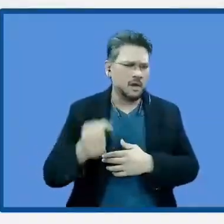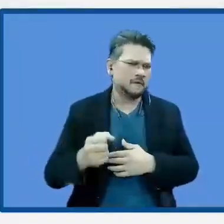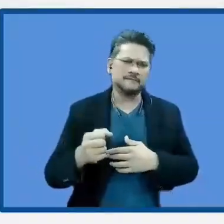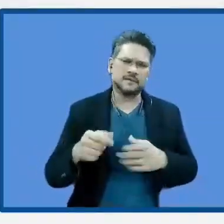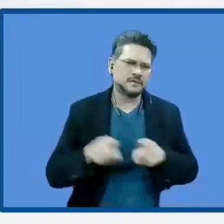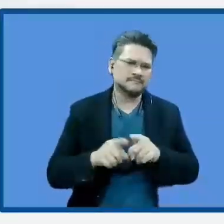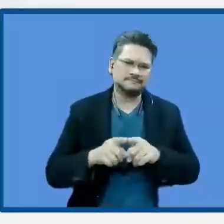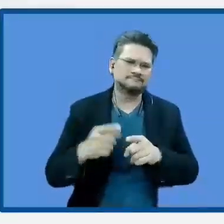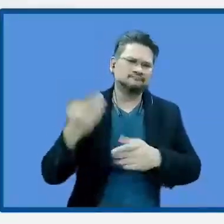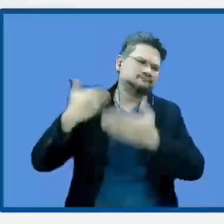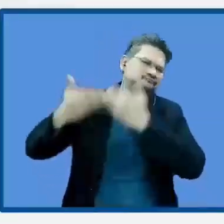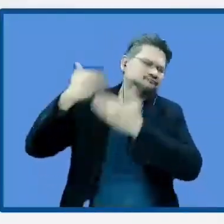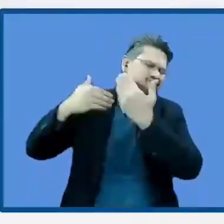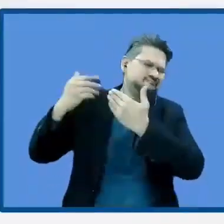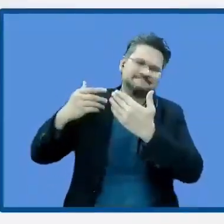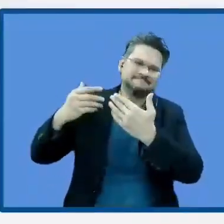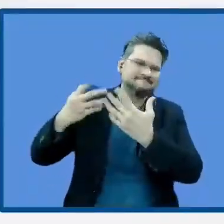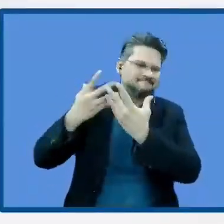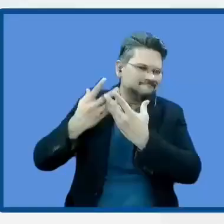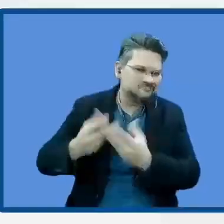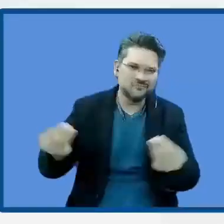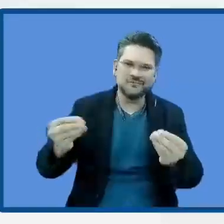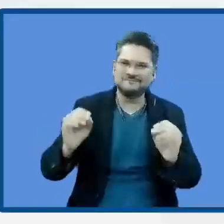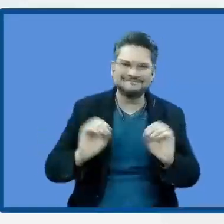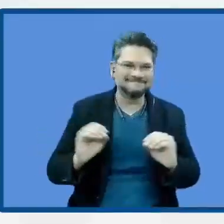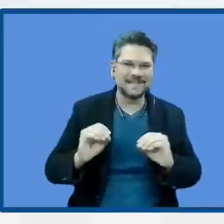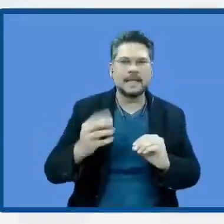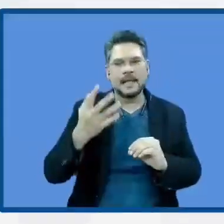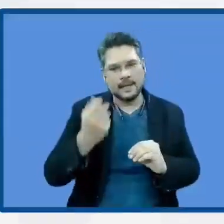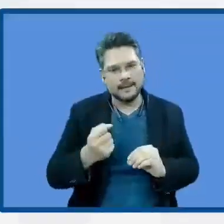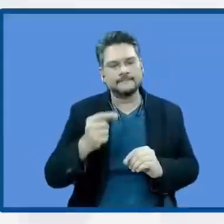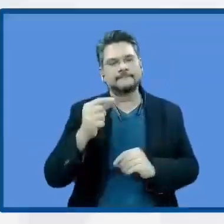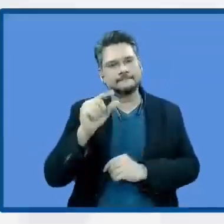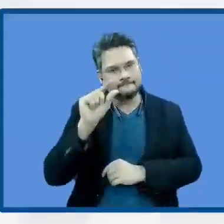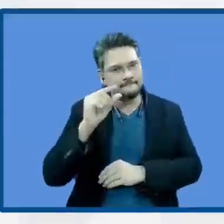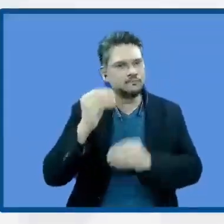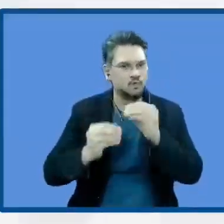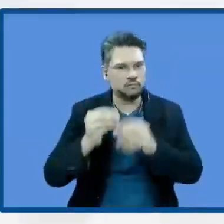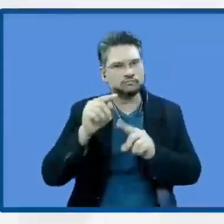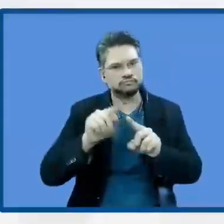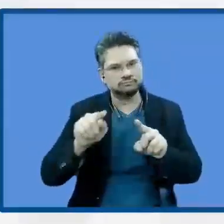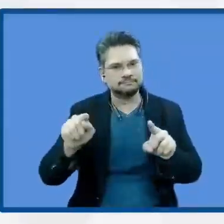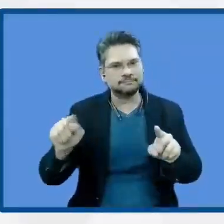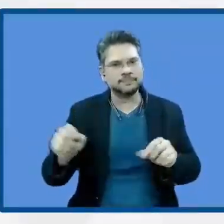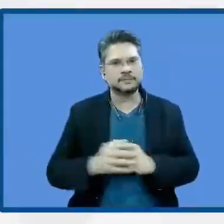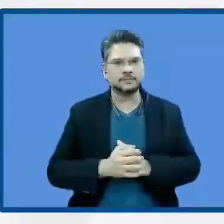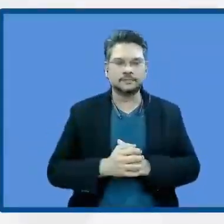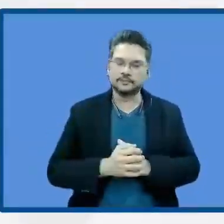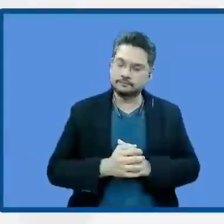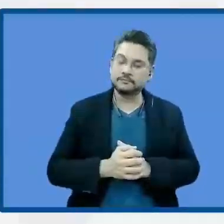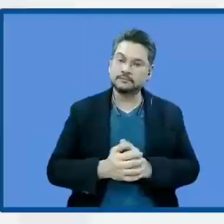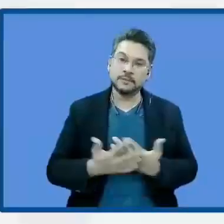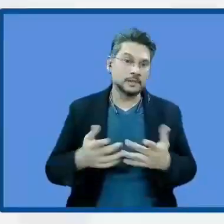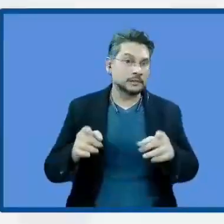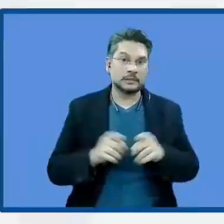loose ends. And as the colleague was saying, we still